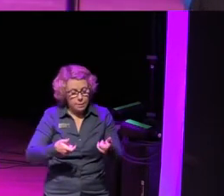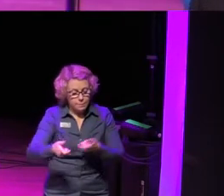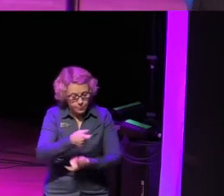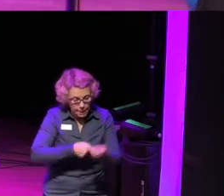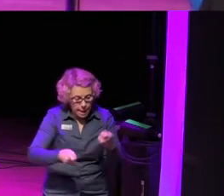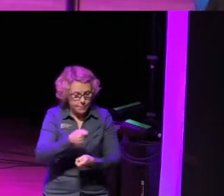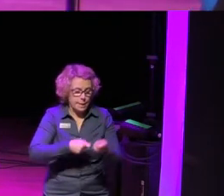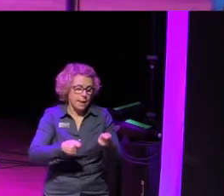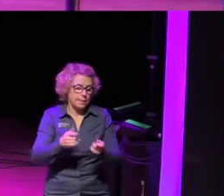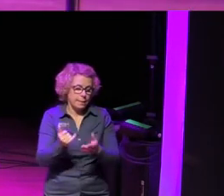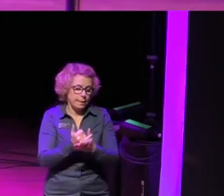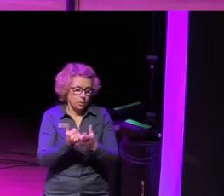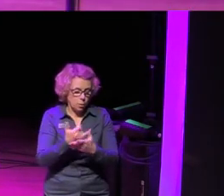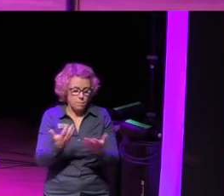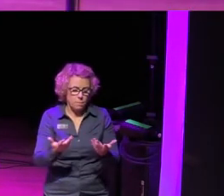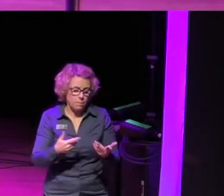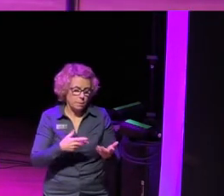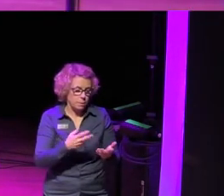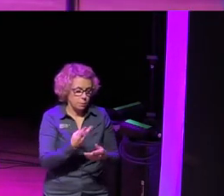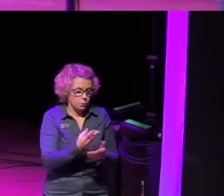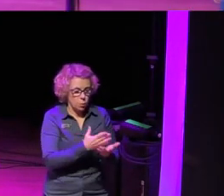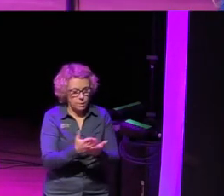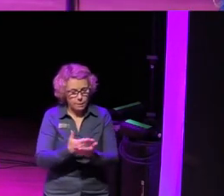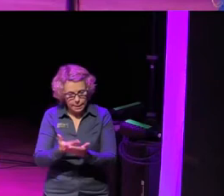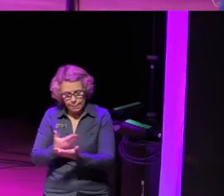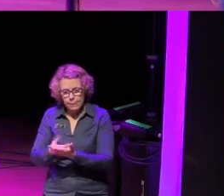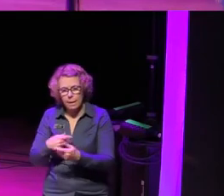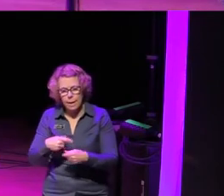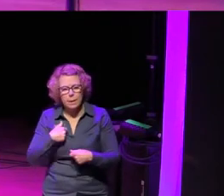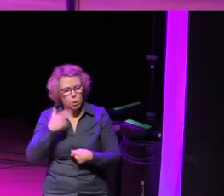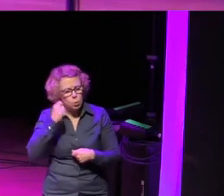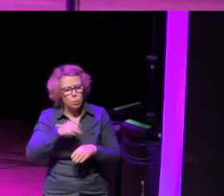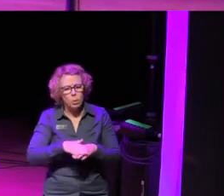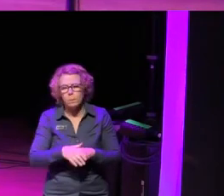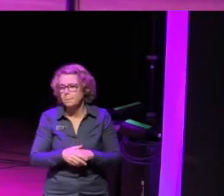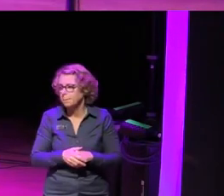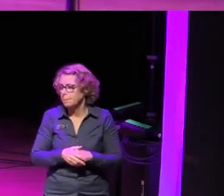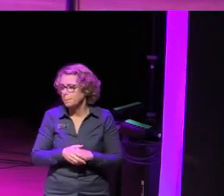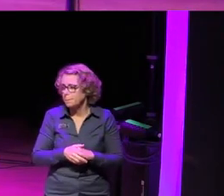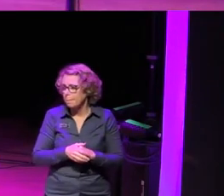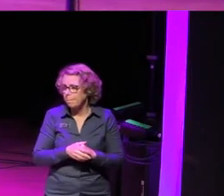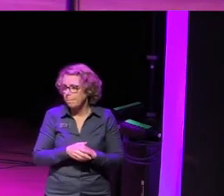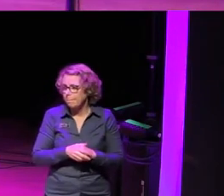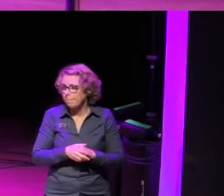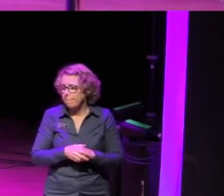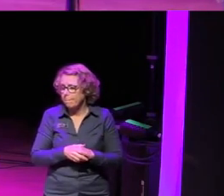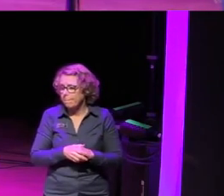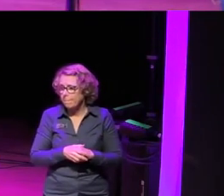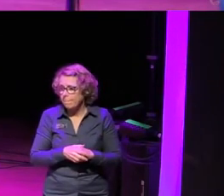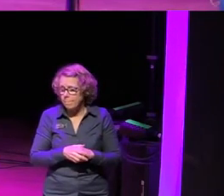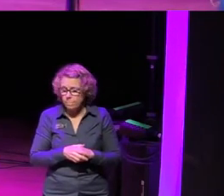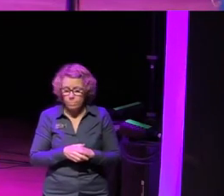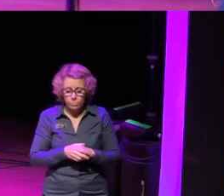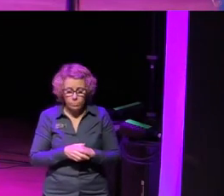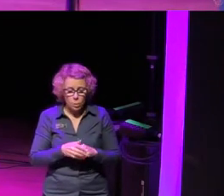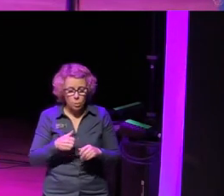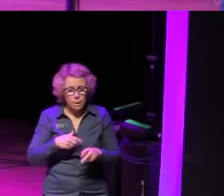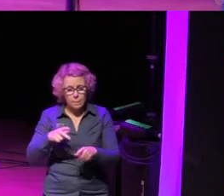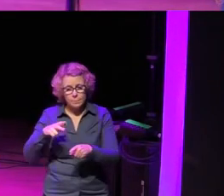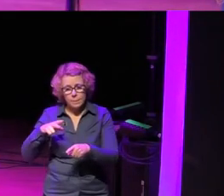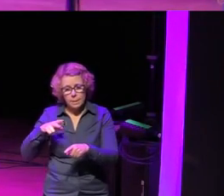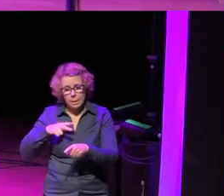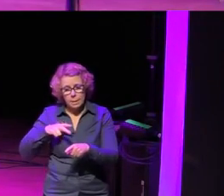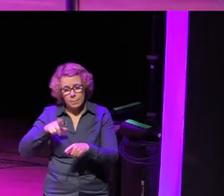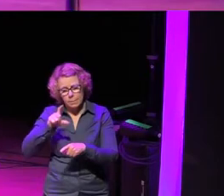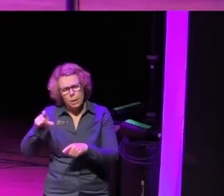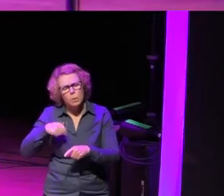societies, neoliberalism. Okay. No, but is there, I mean, free trade, private companies, I mean, how do you work with